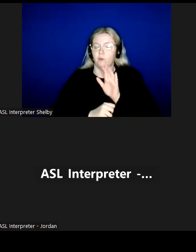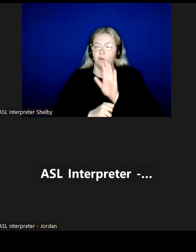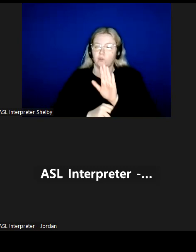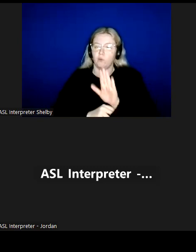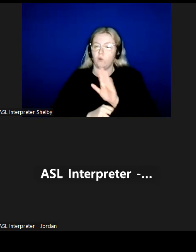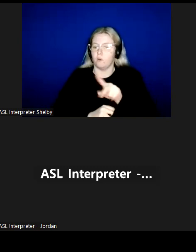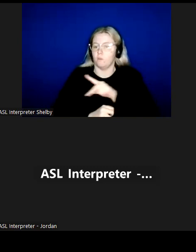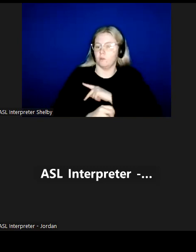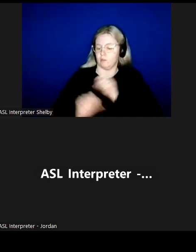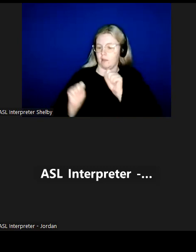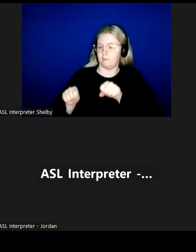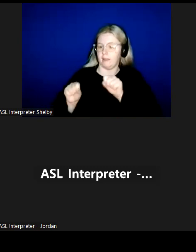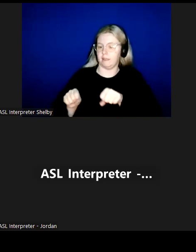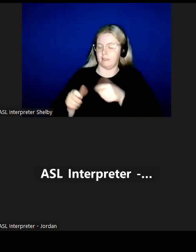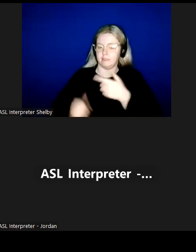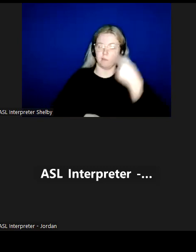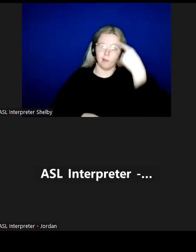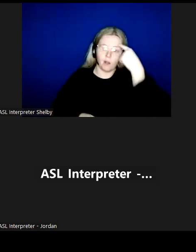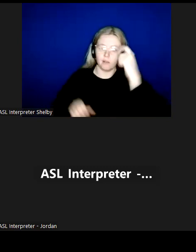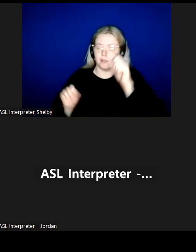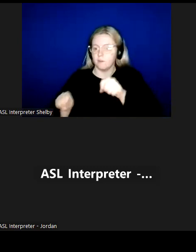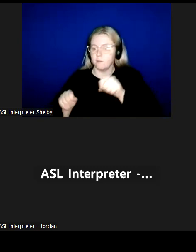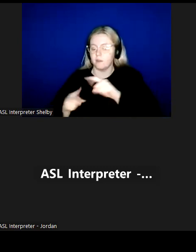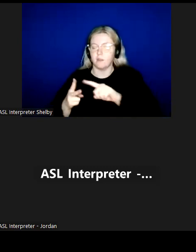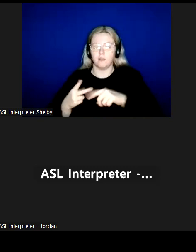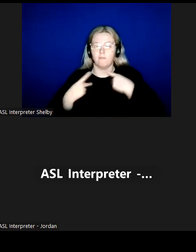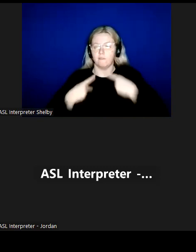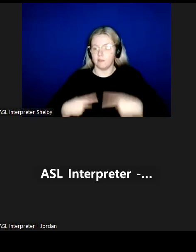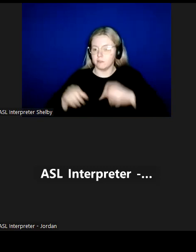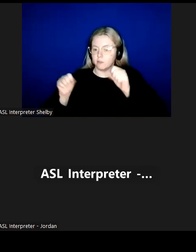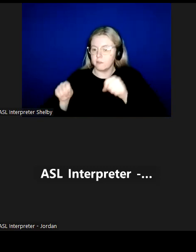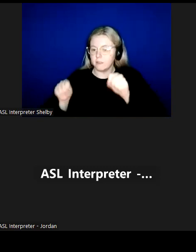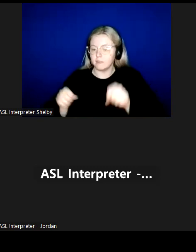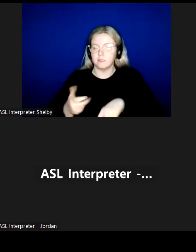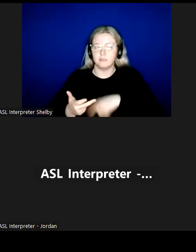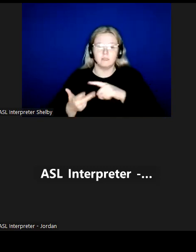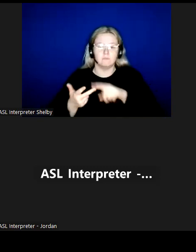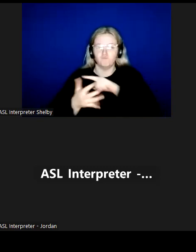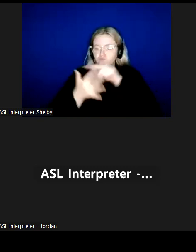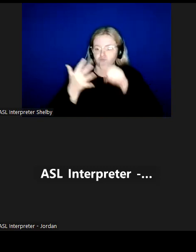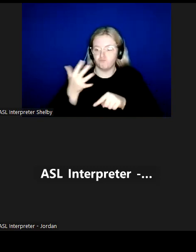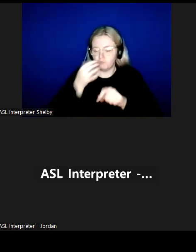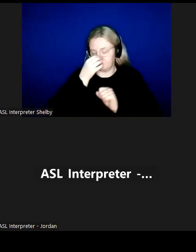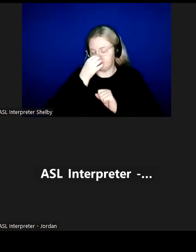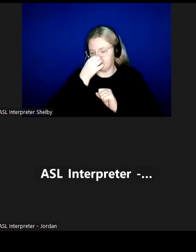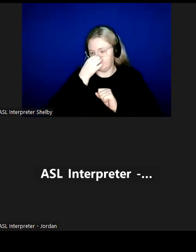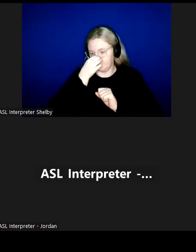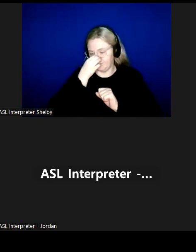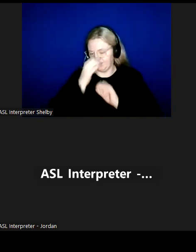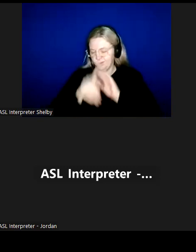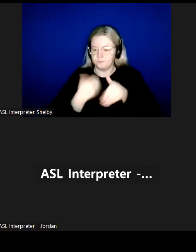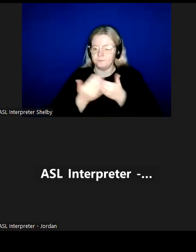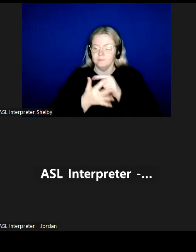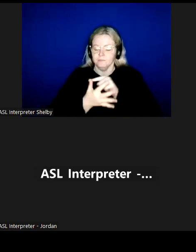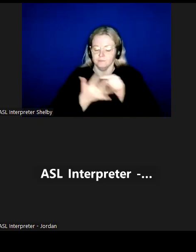abilities, whether that's cognitive abilities, physical abilities. all of those things bring with it a